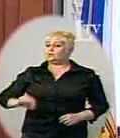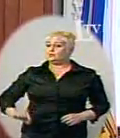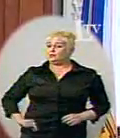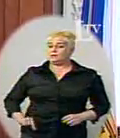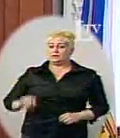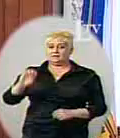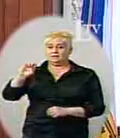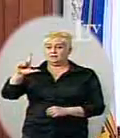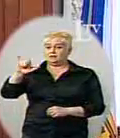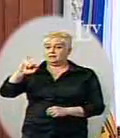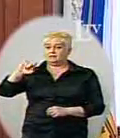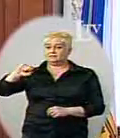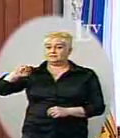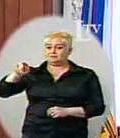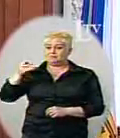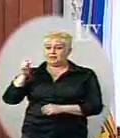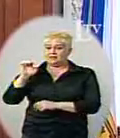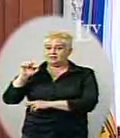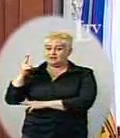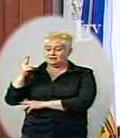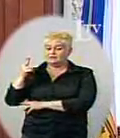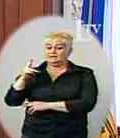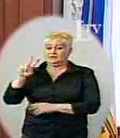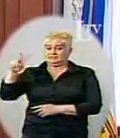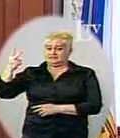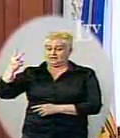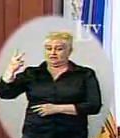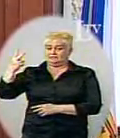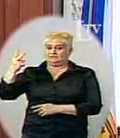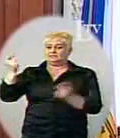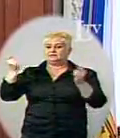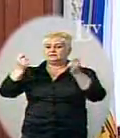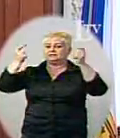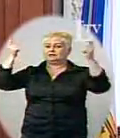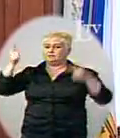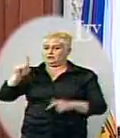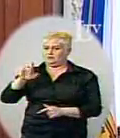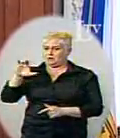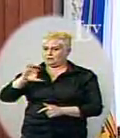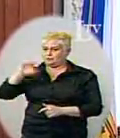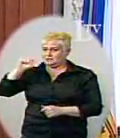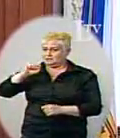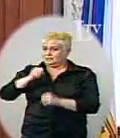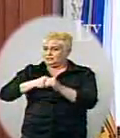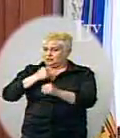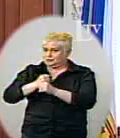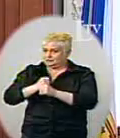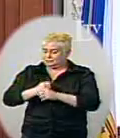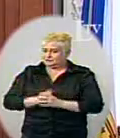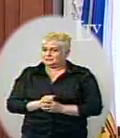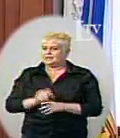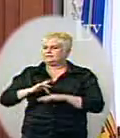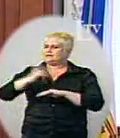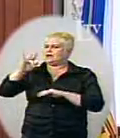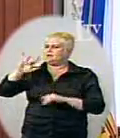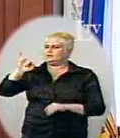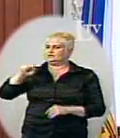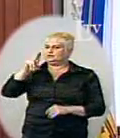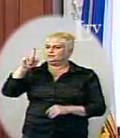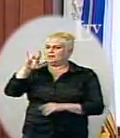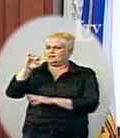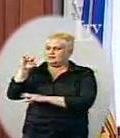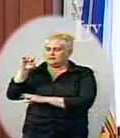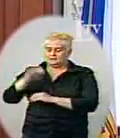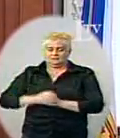II celebrates her Diamond Jubilee. Throughout the year, Nova Scotians will join others all over